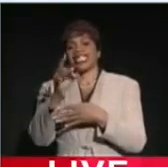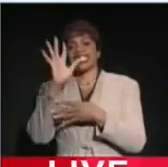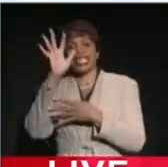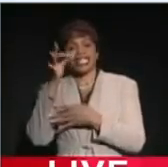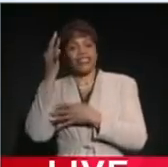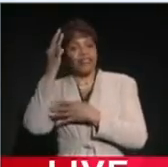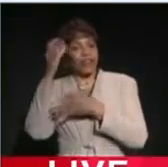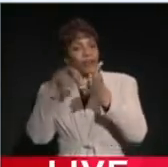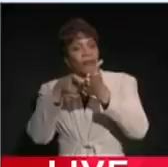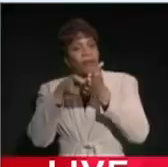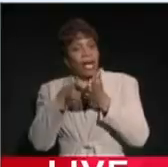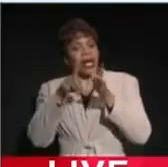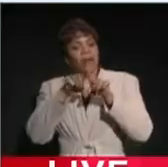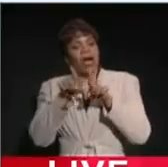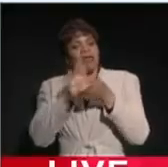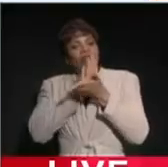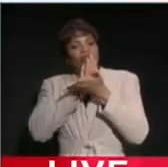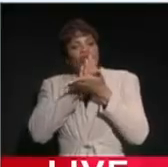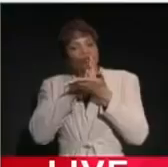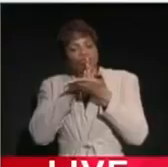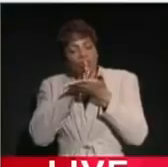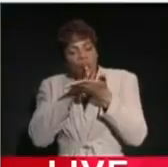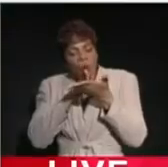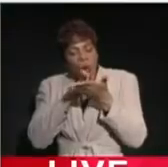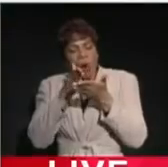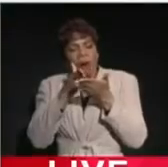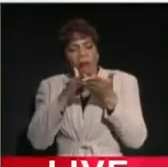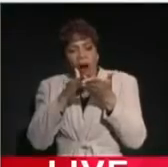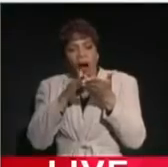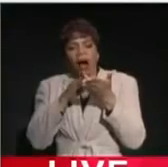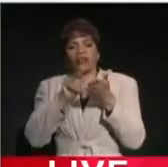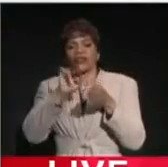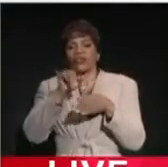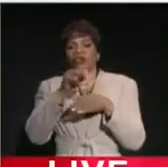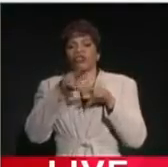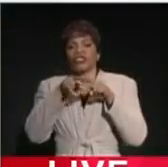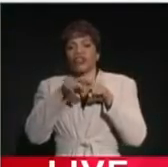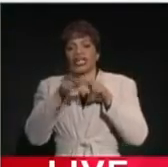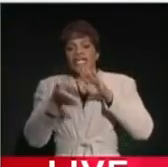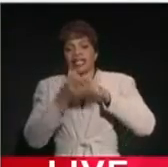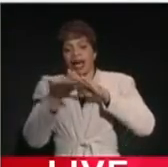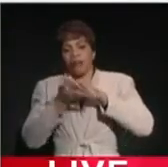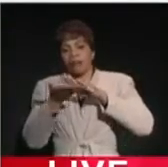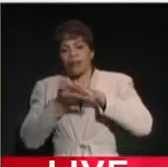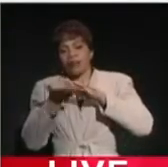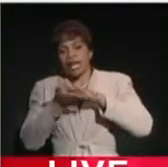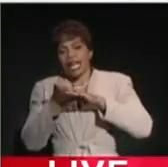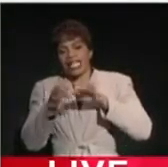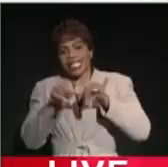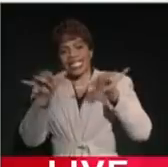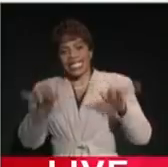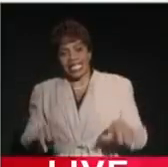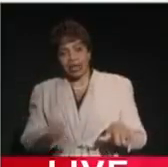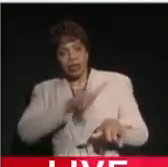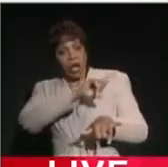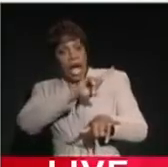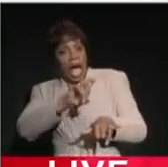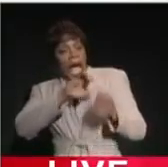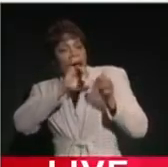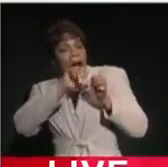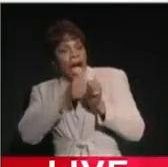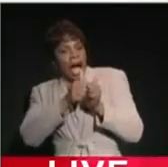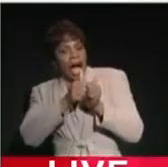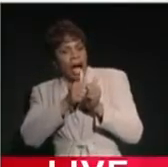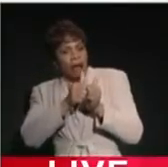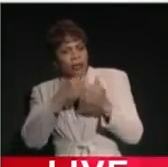Yet a very small portion of the NJ transit system is operating underneath right. this system. How would you ensure, if you